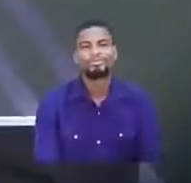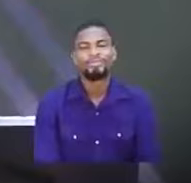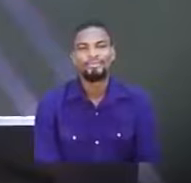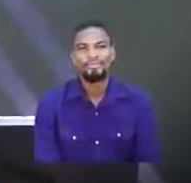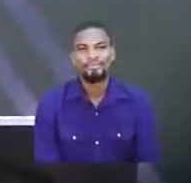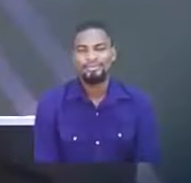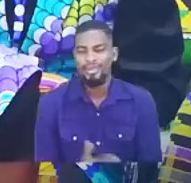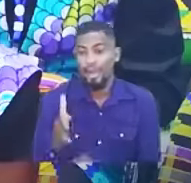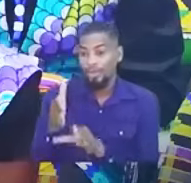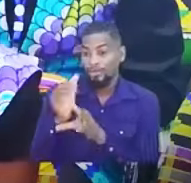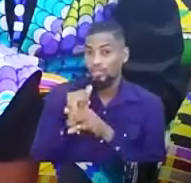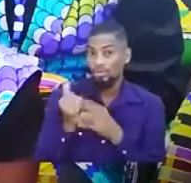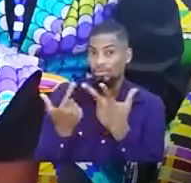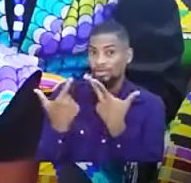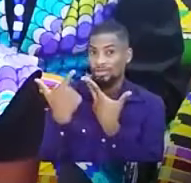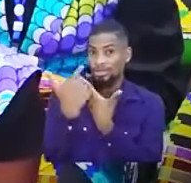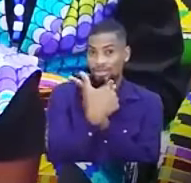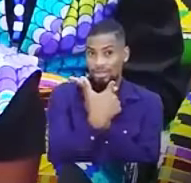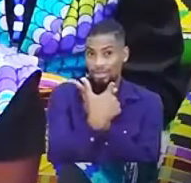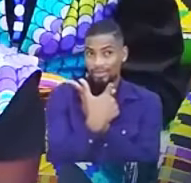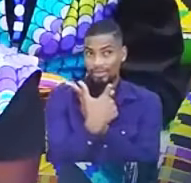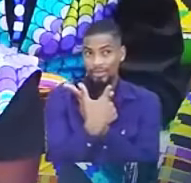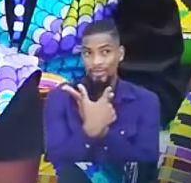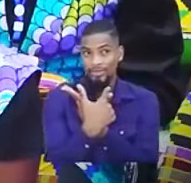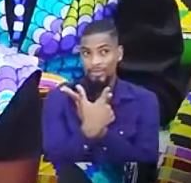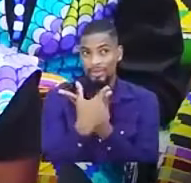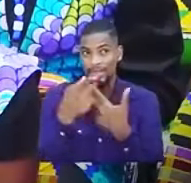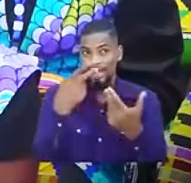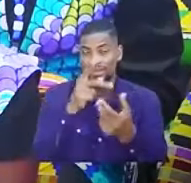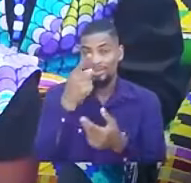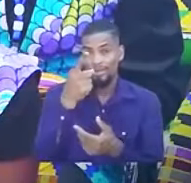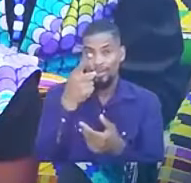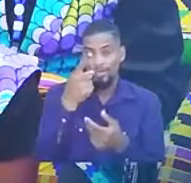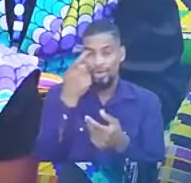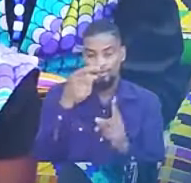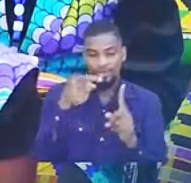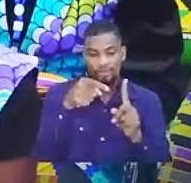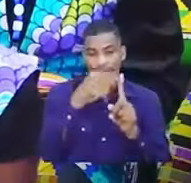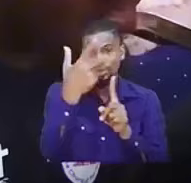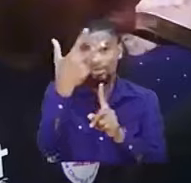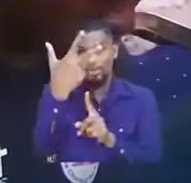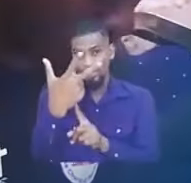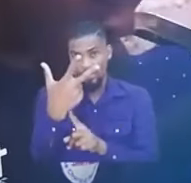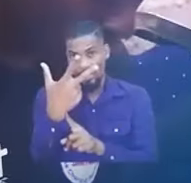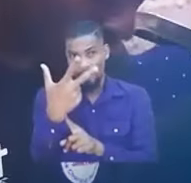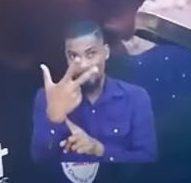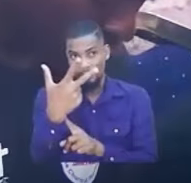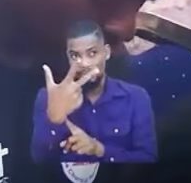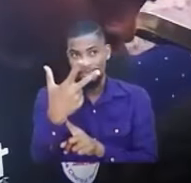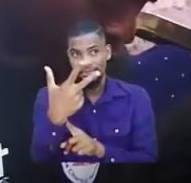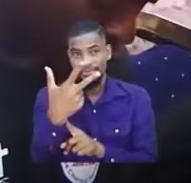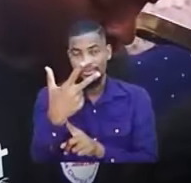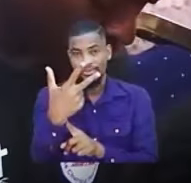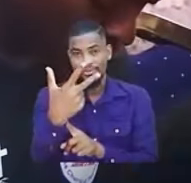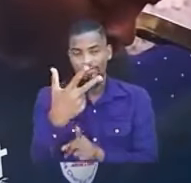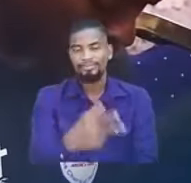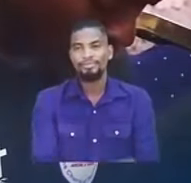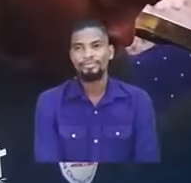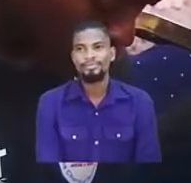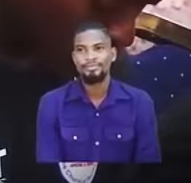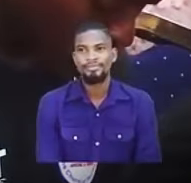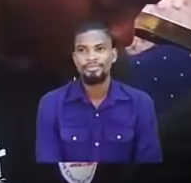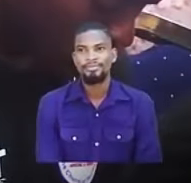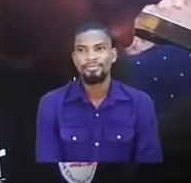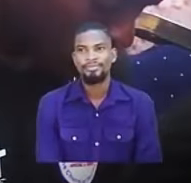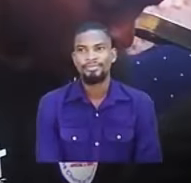three in Psalm 1, verse 1 to 3. I'm summarizing all these three in Psalm